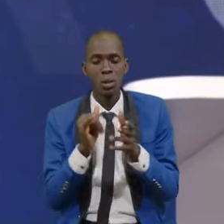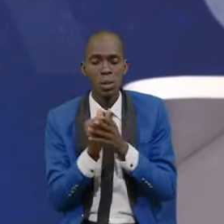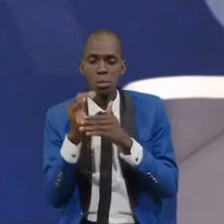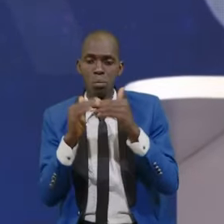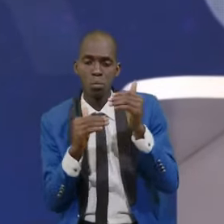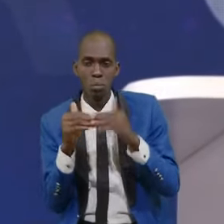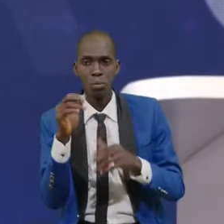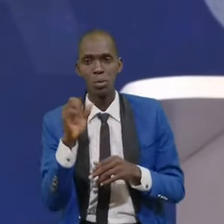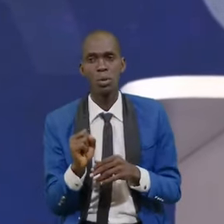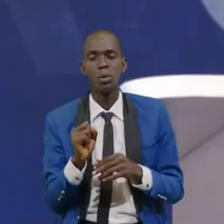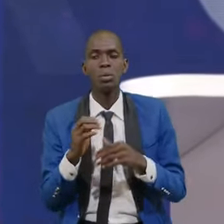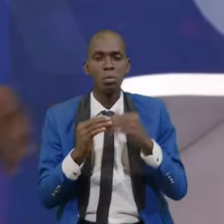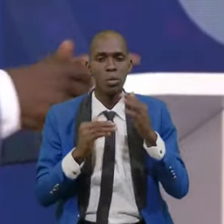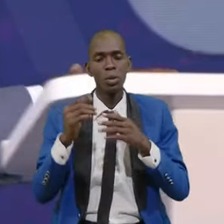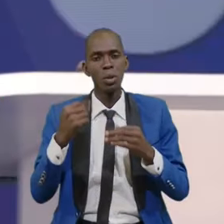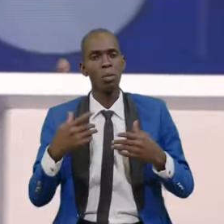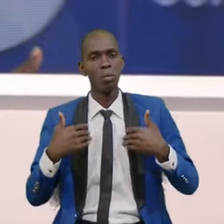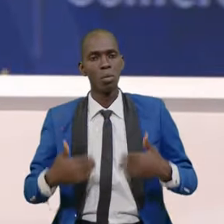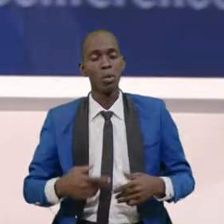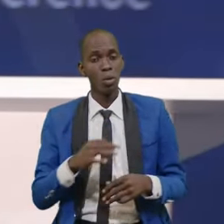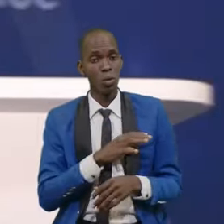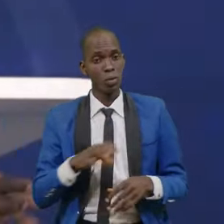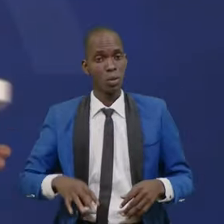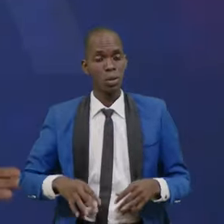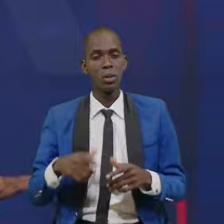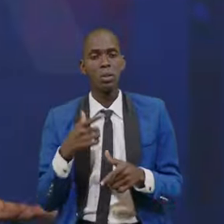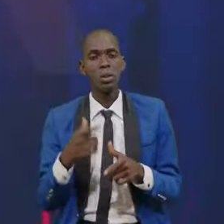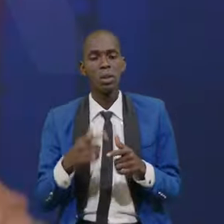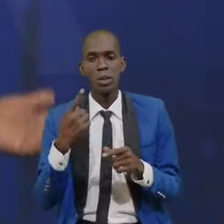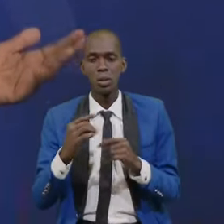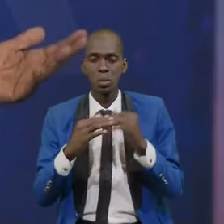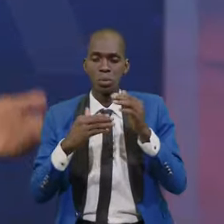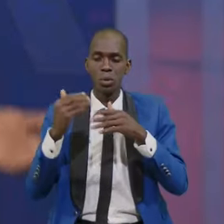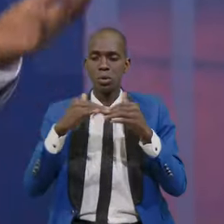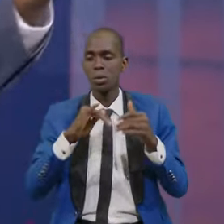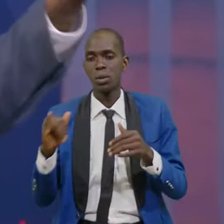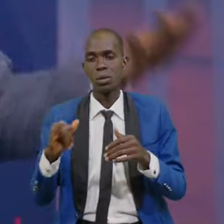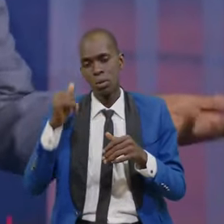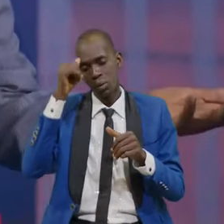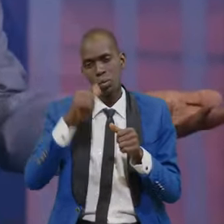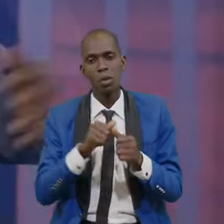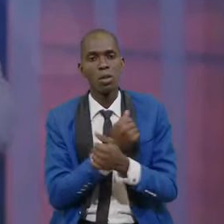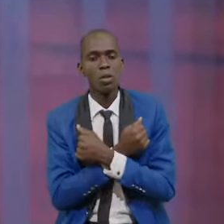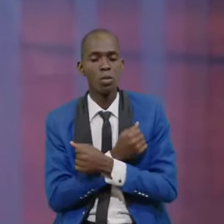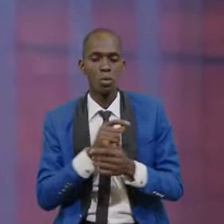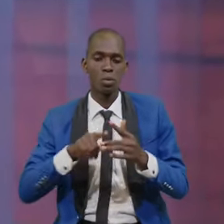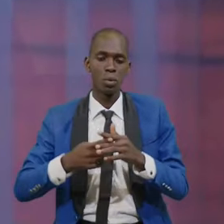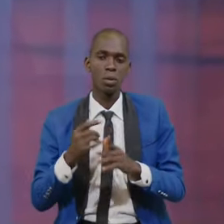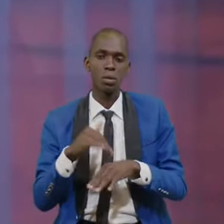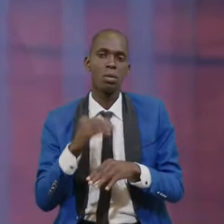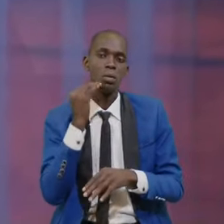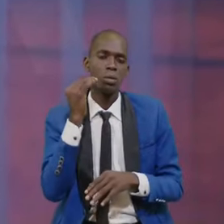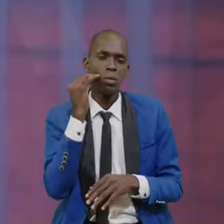edifies the body of Christ, the edification charity begins at home. We have to